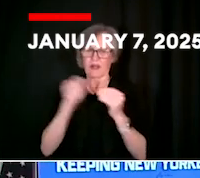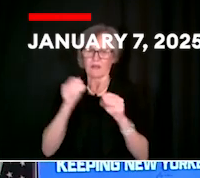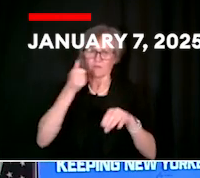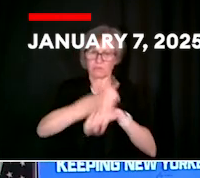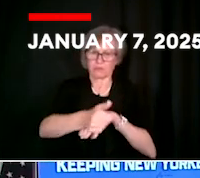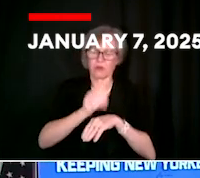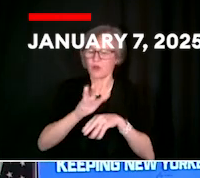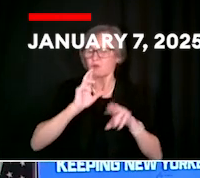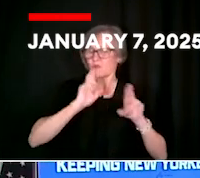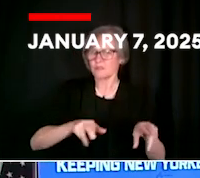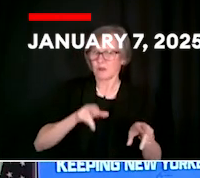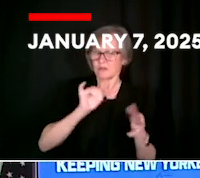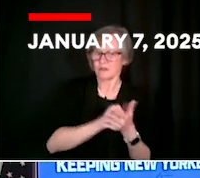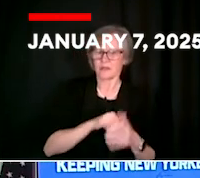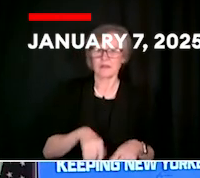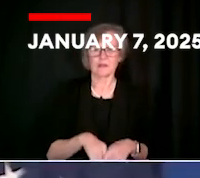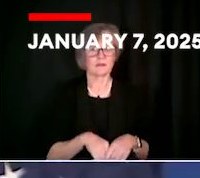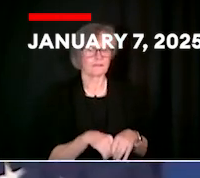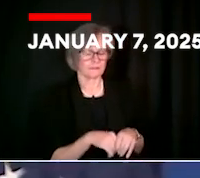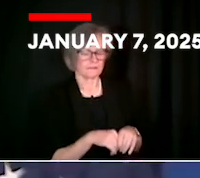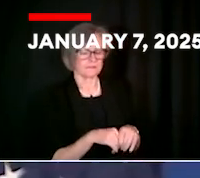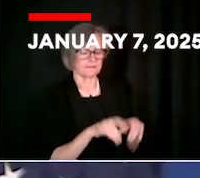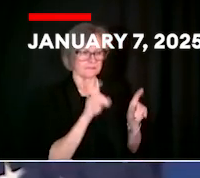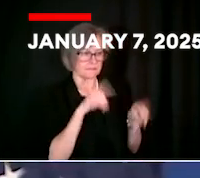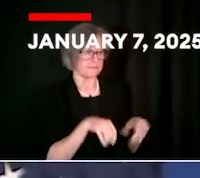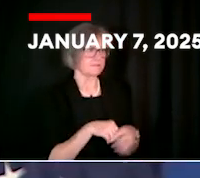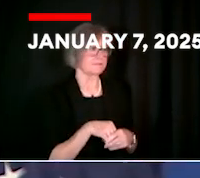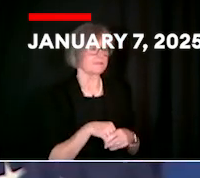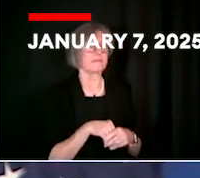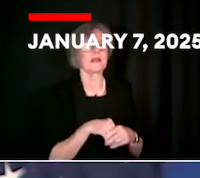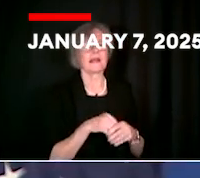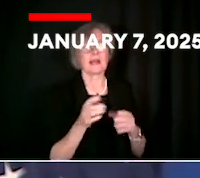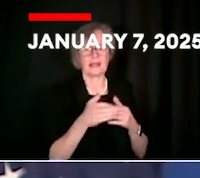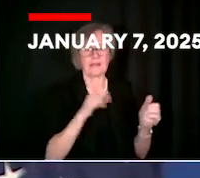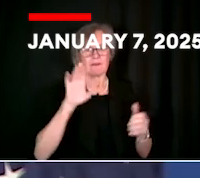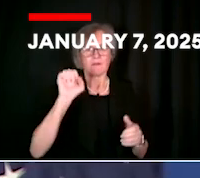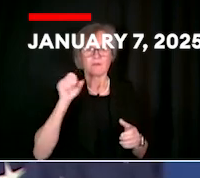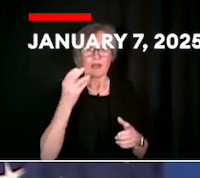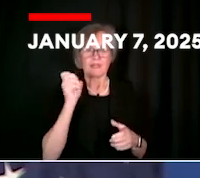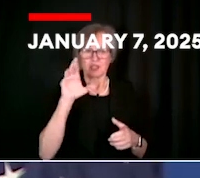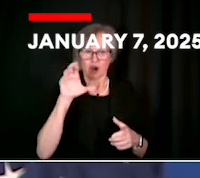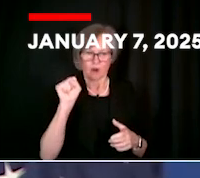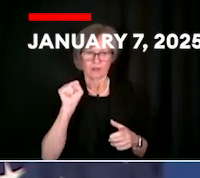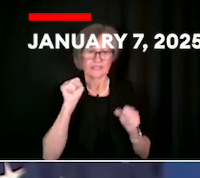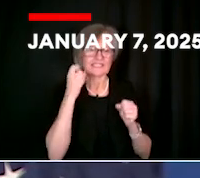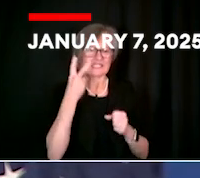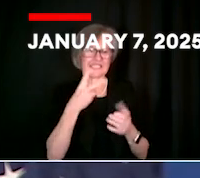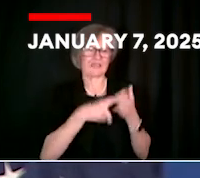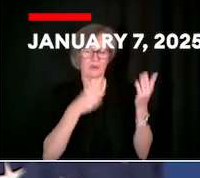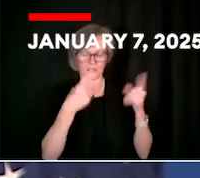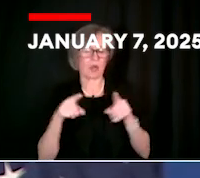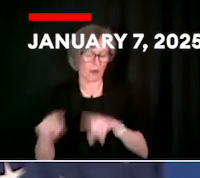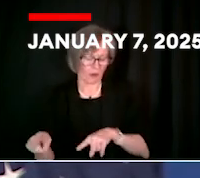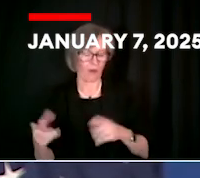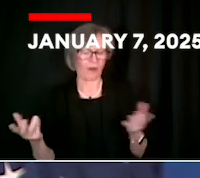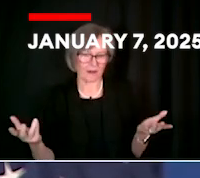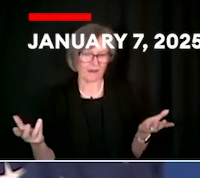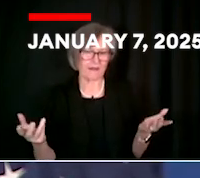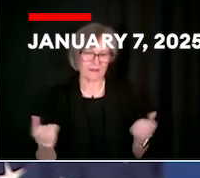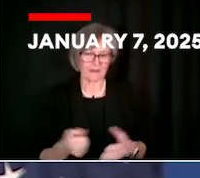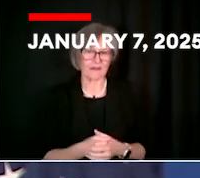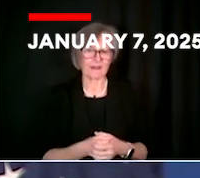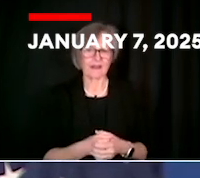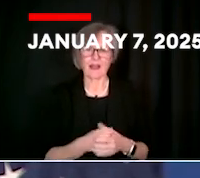that? Look, you know, even Ray Charles can see what's going on, and I have